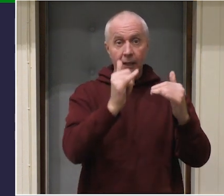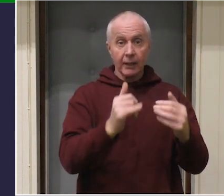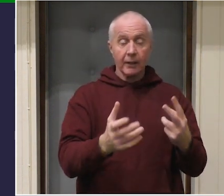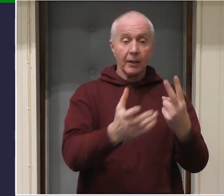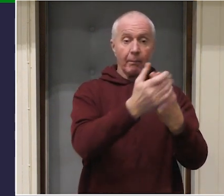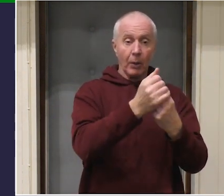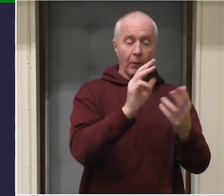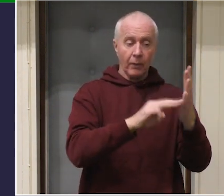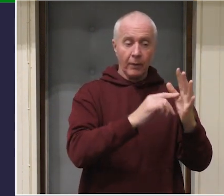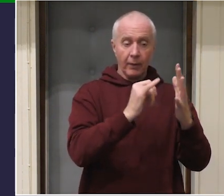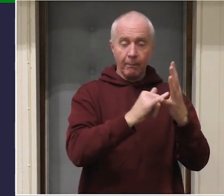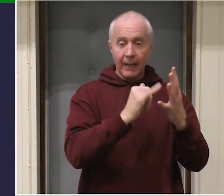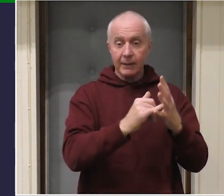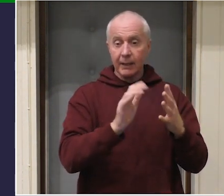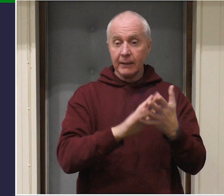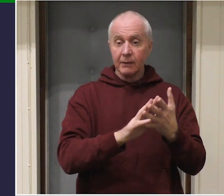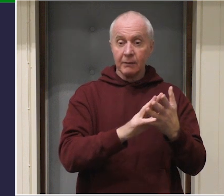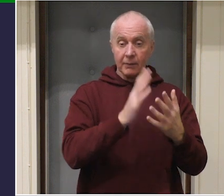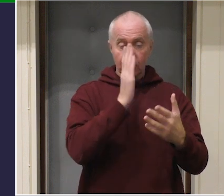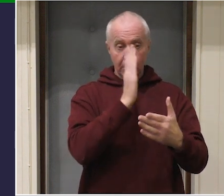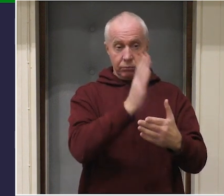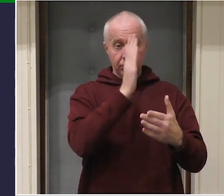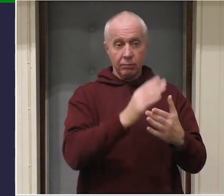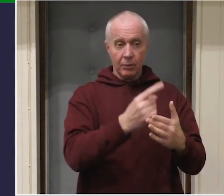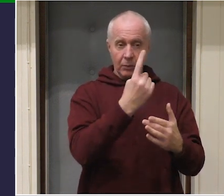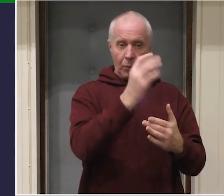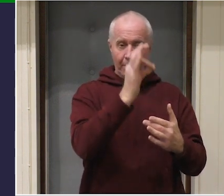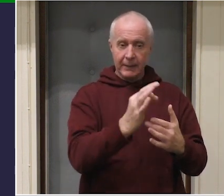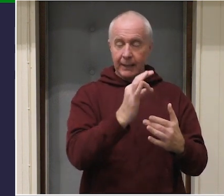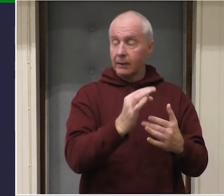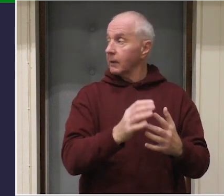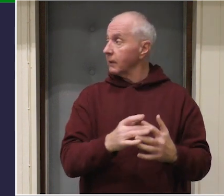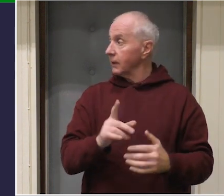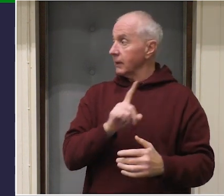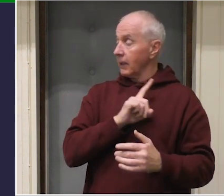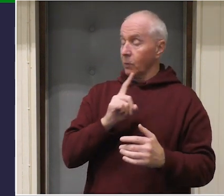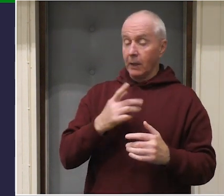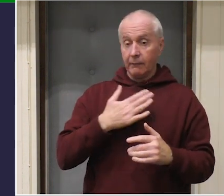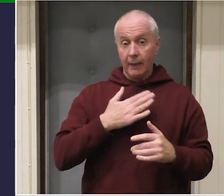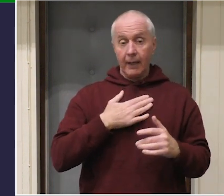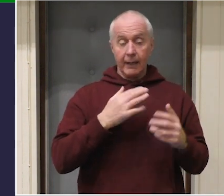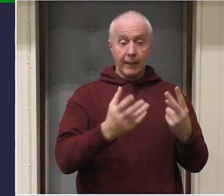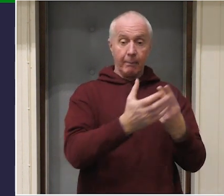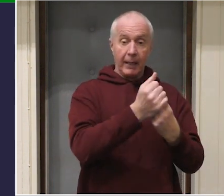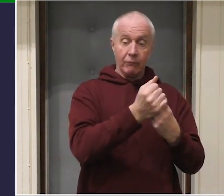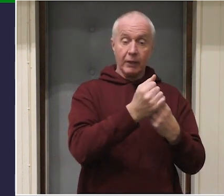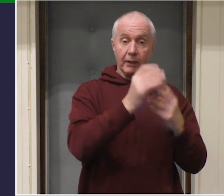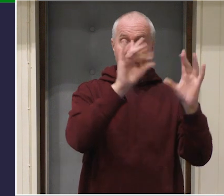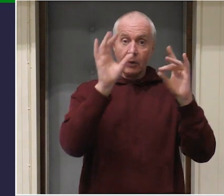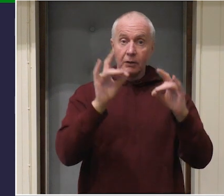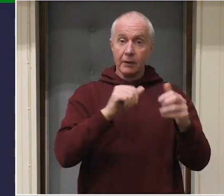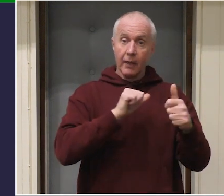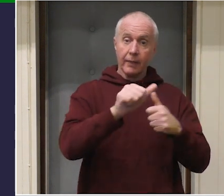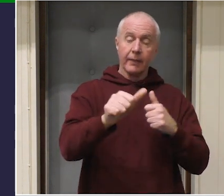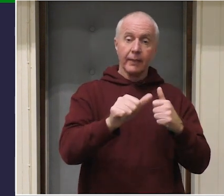those things, and we can do it to 1% or better. So that's why I like it. It's because it is the best way of measuring the